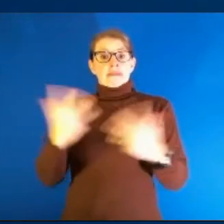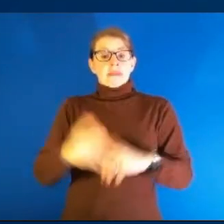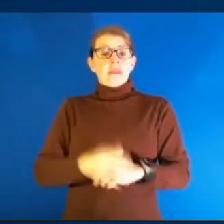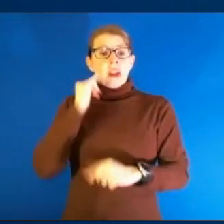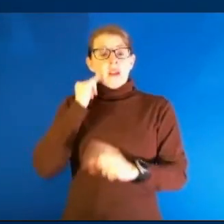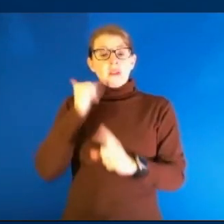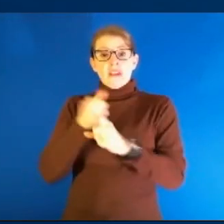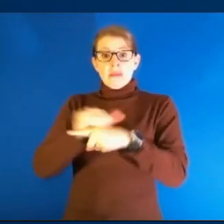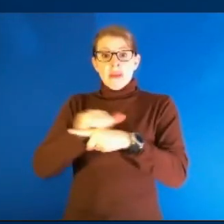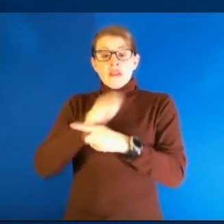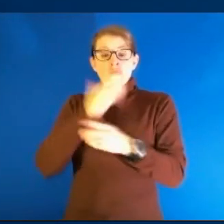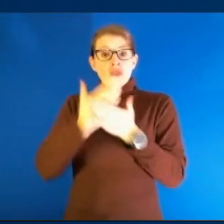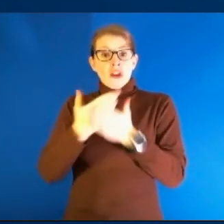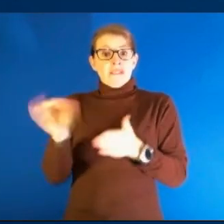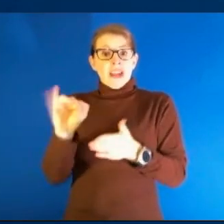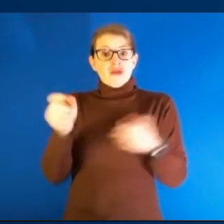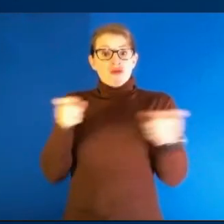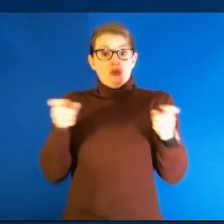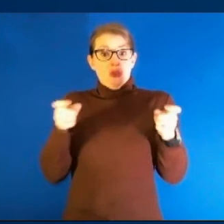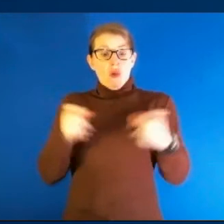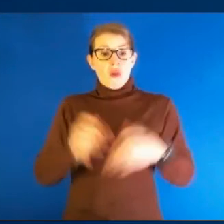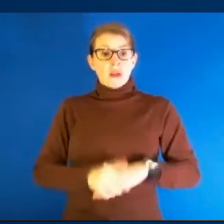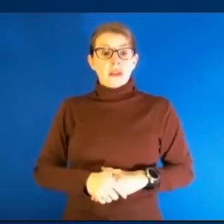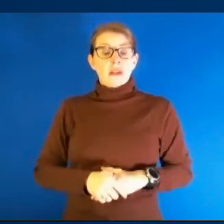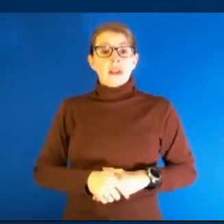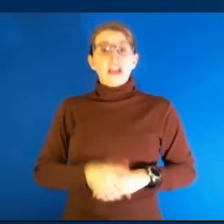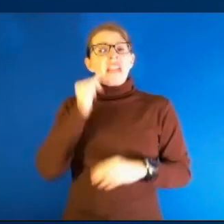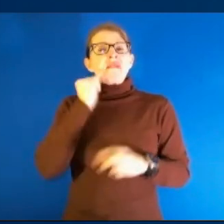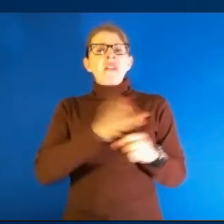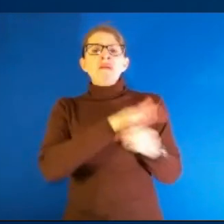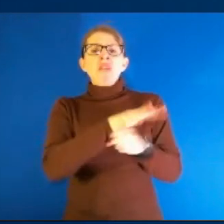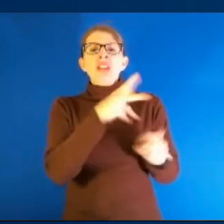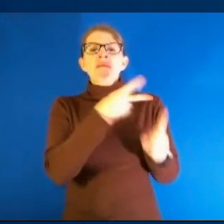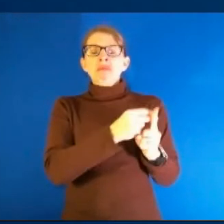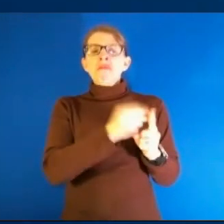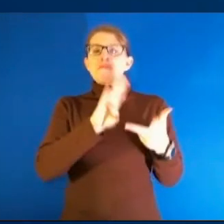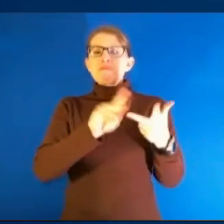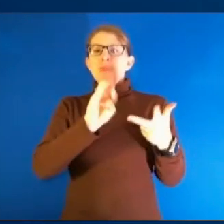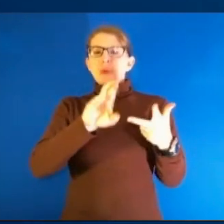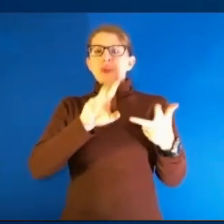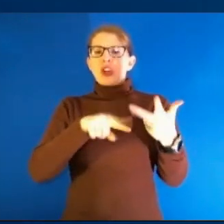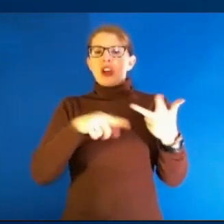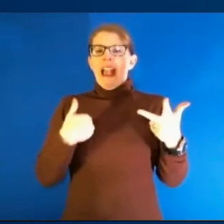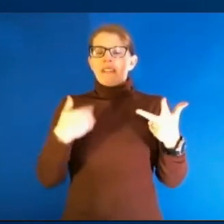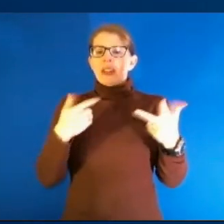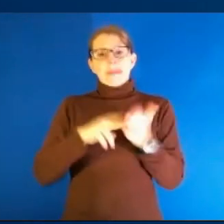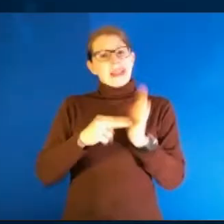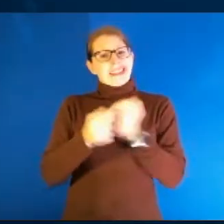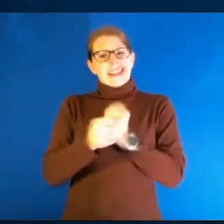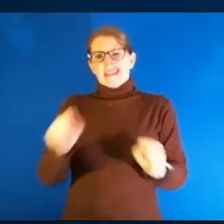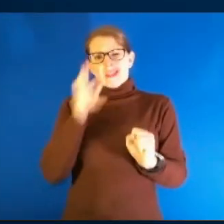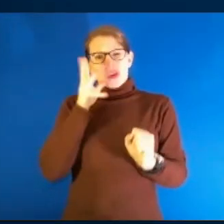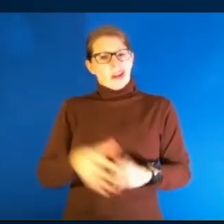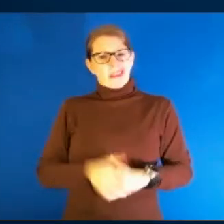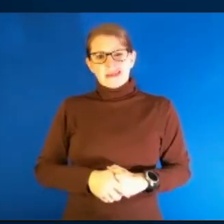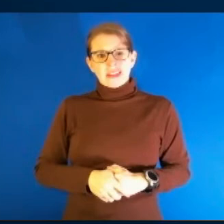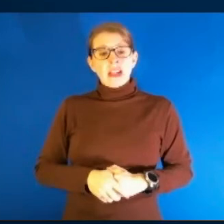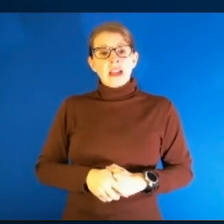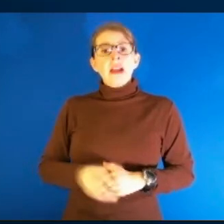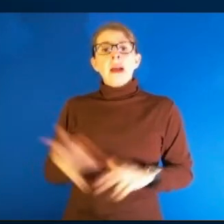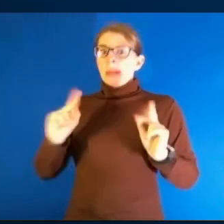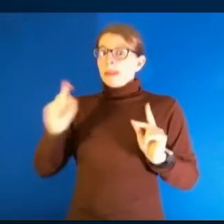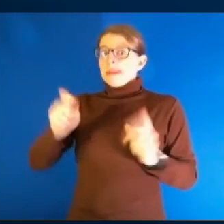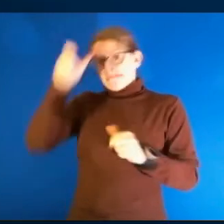good infection control, if you are fully vaccinated, you've had your booster, you're going to be safe. And Hawkeye, I think that's a message people have to remember.